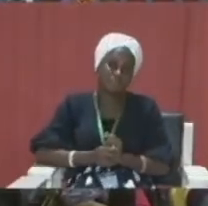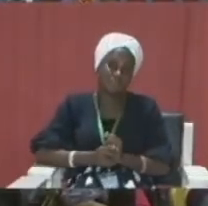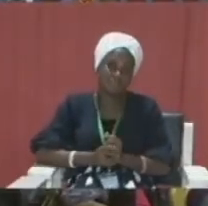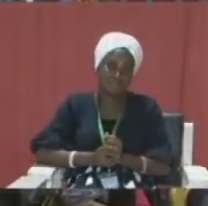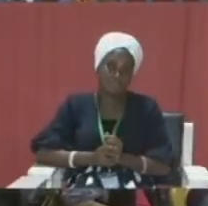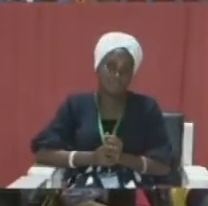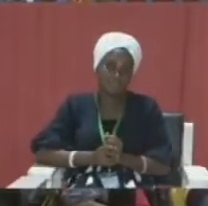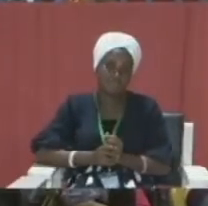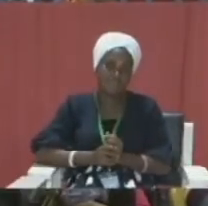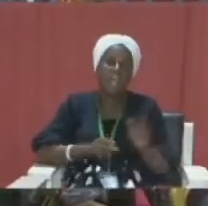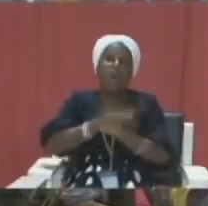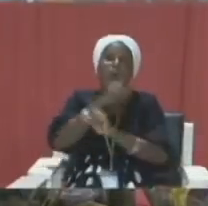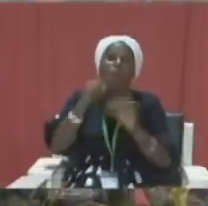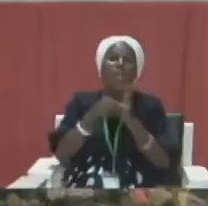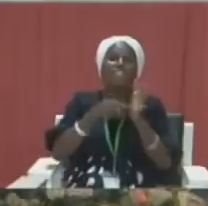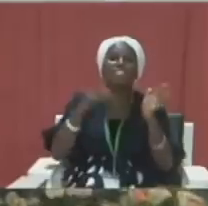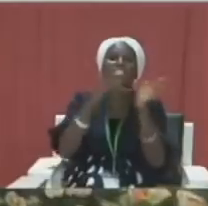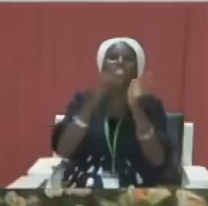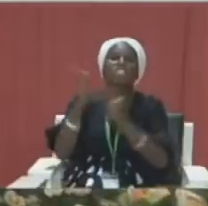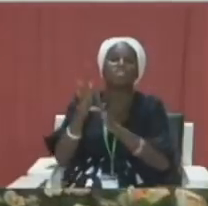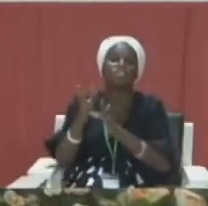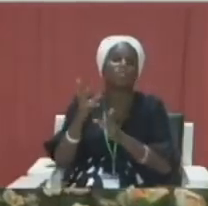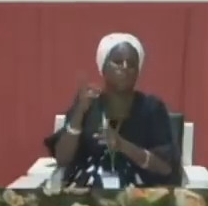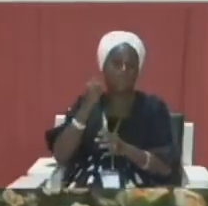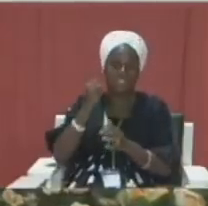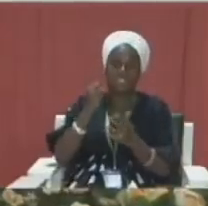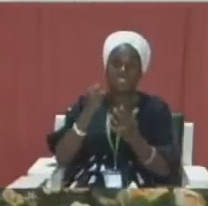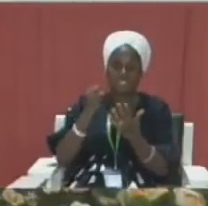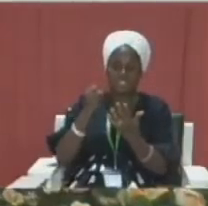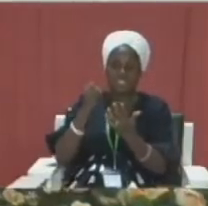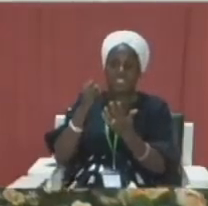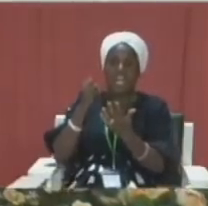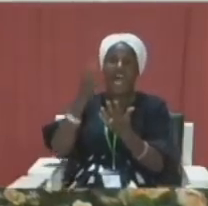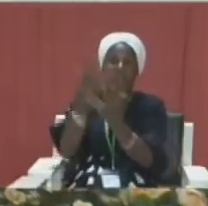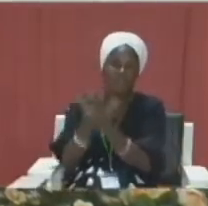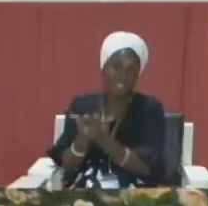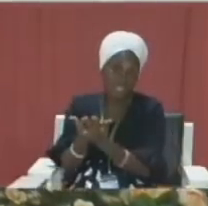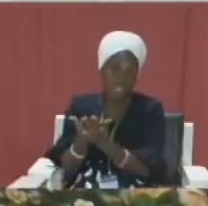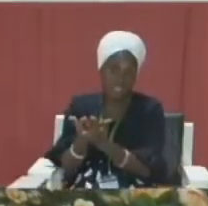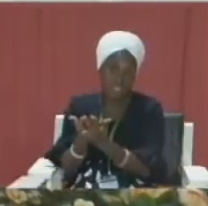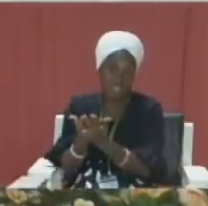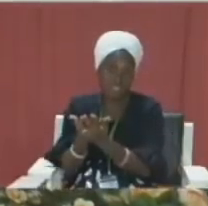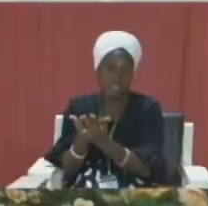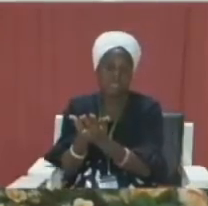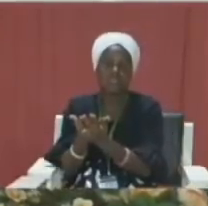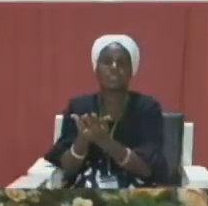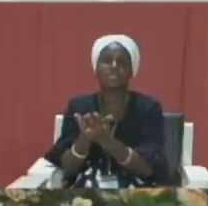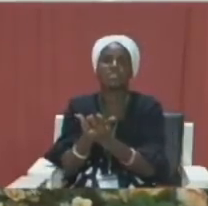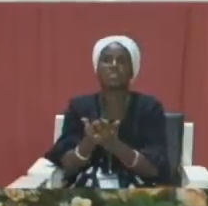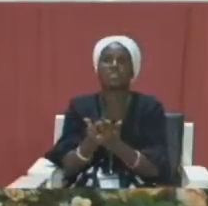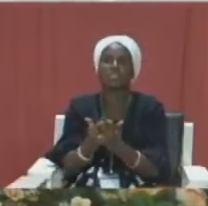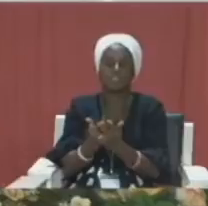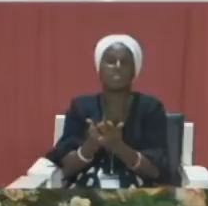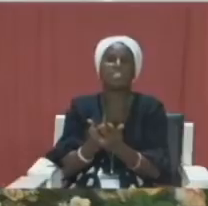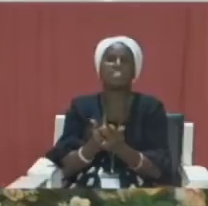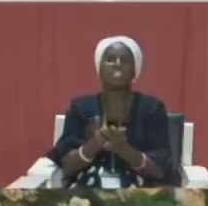When Jesus was arrested, after Judas handed him over, he got to the court of